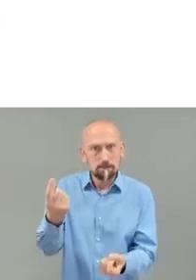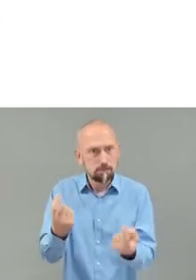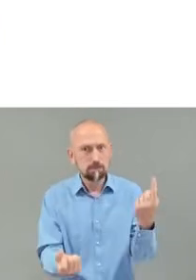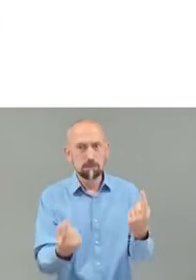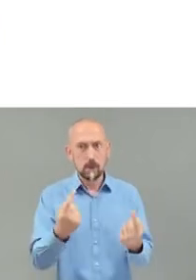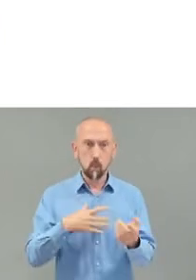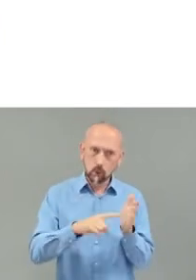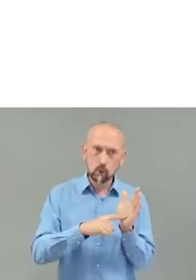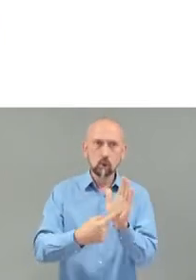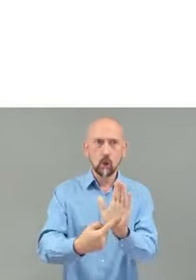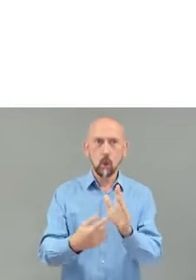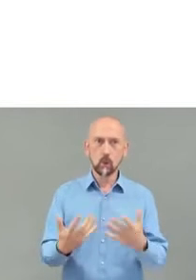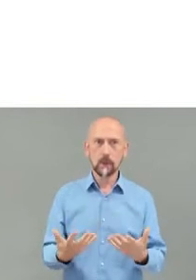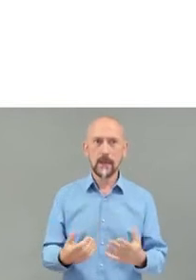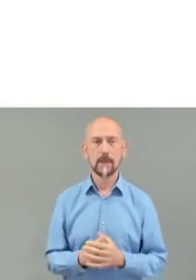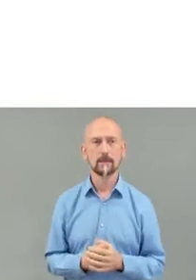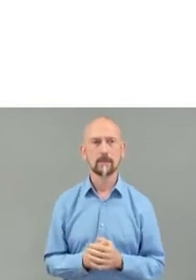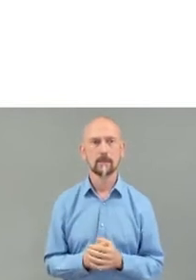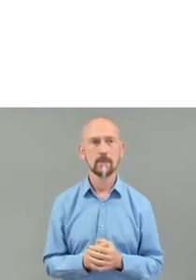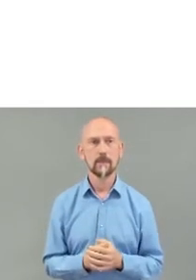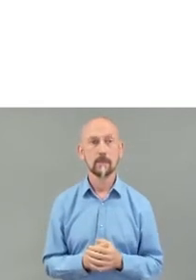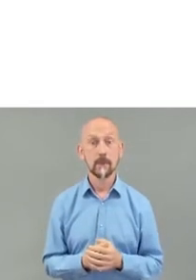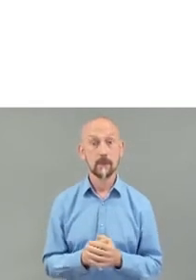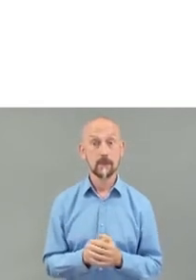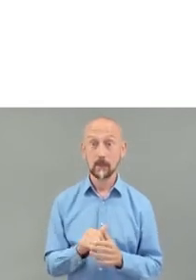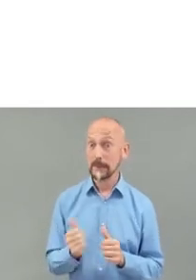today. So if we could go to the next slide, please.